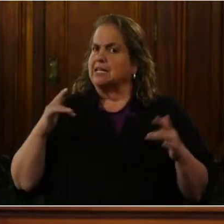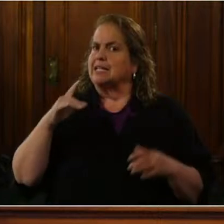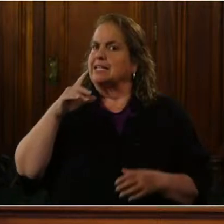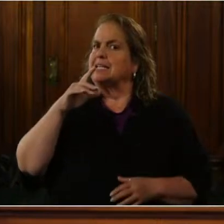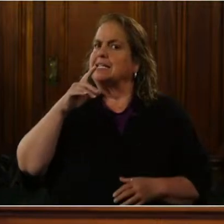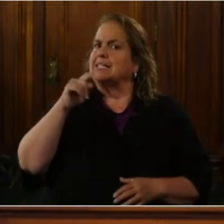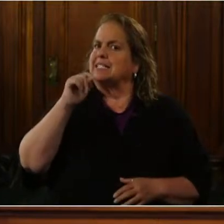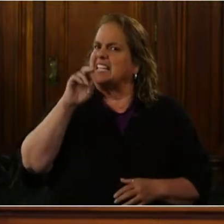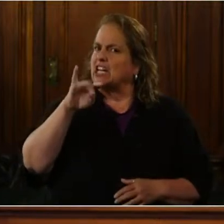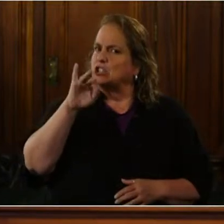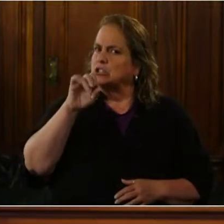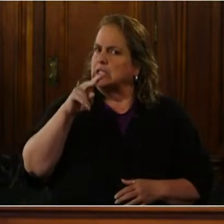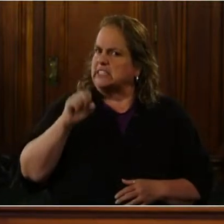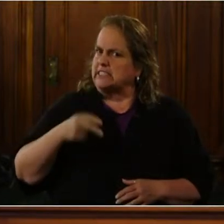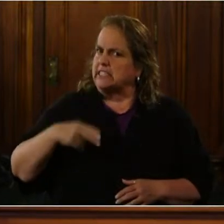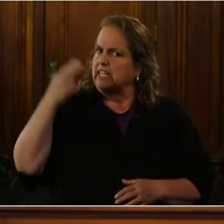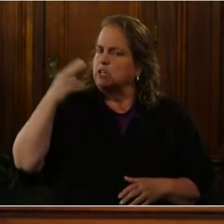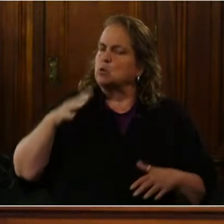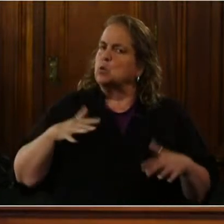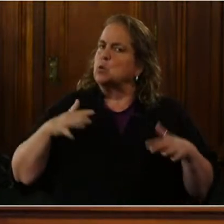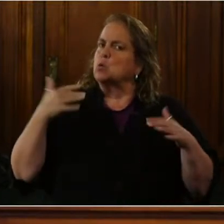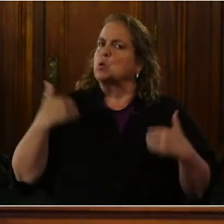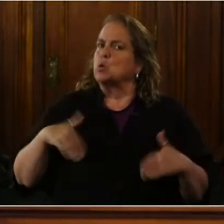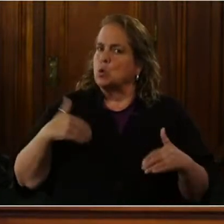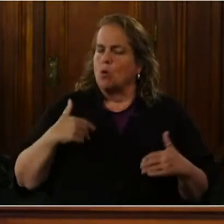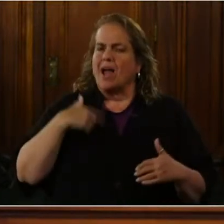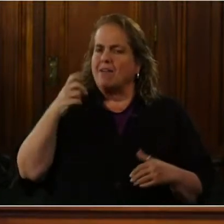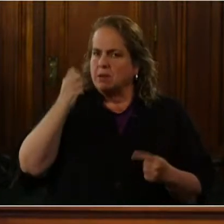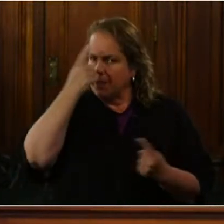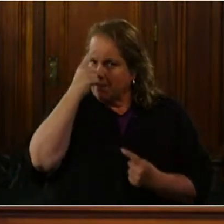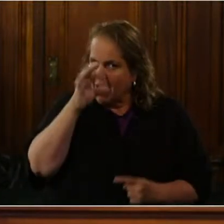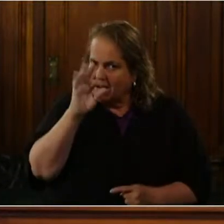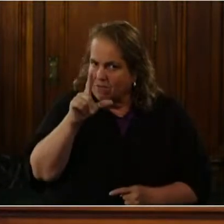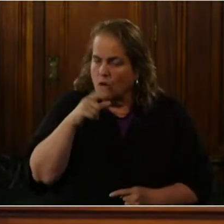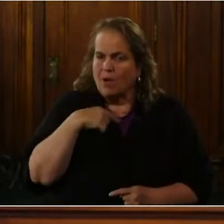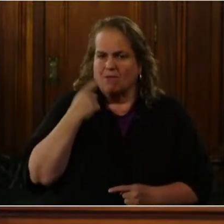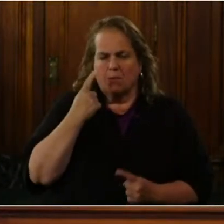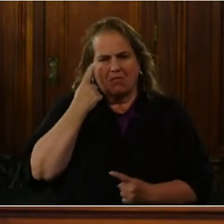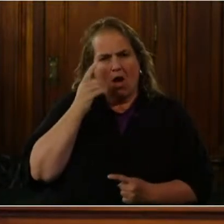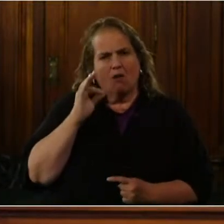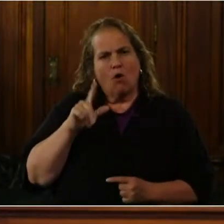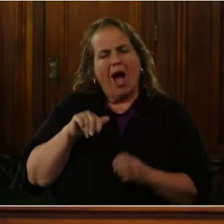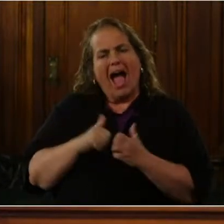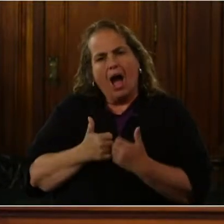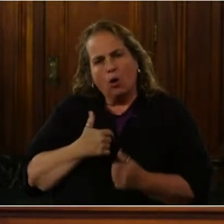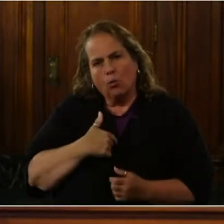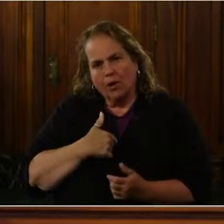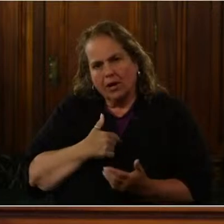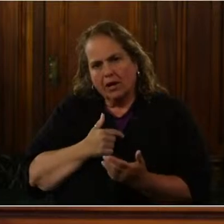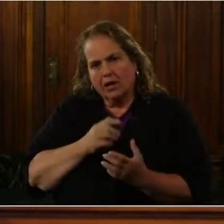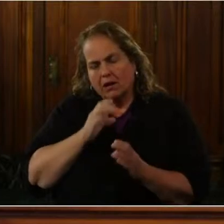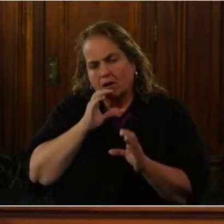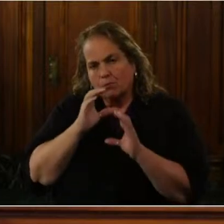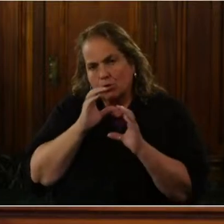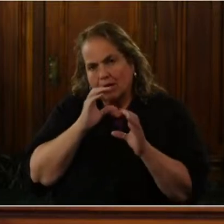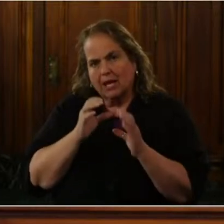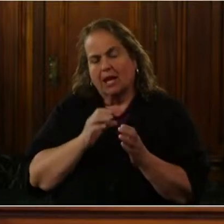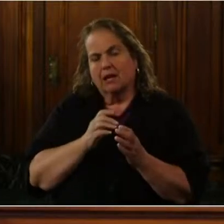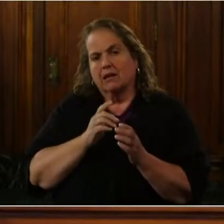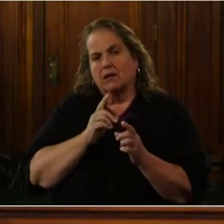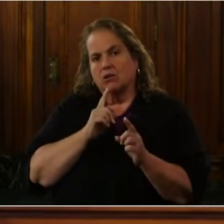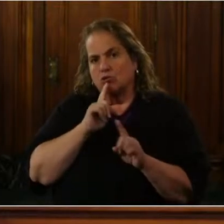mindful and thoughtful about how we talk about things, but we ought to be anyways. I think that,